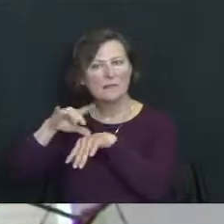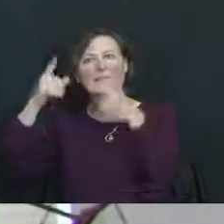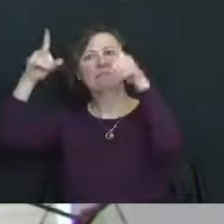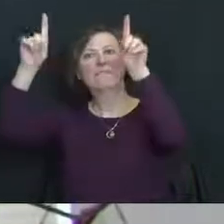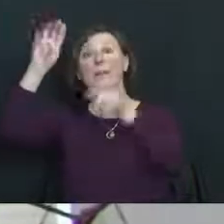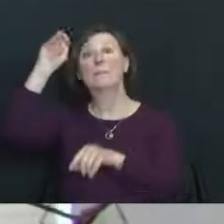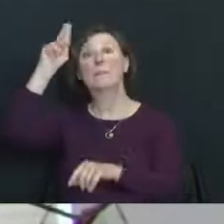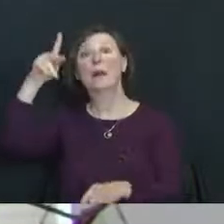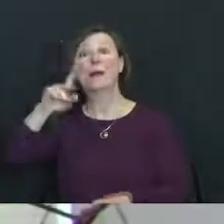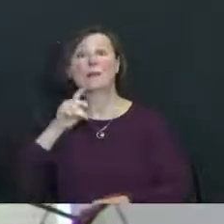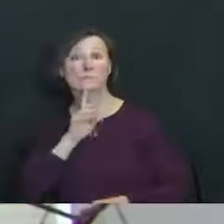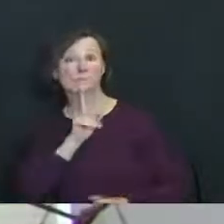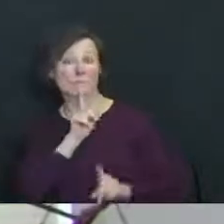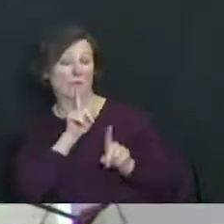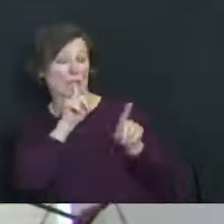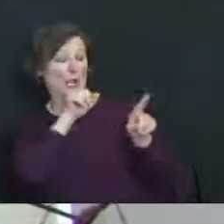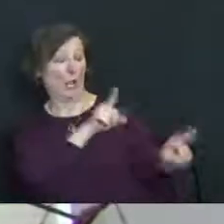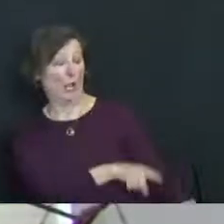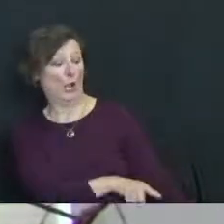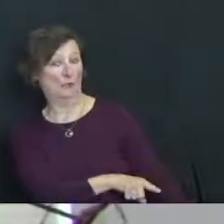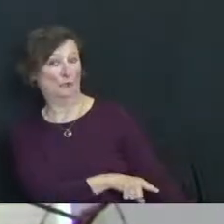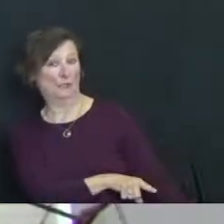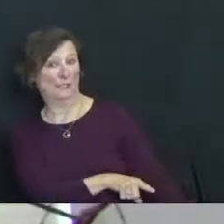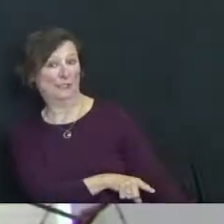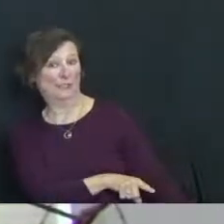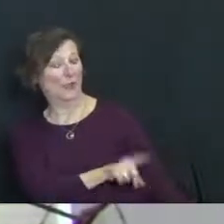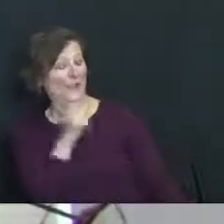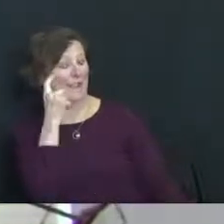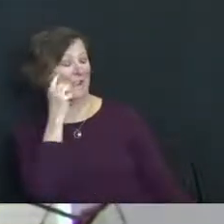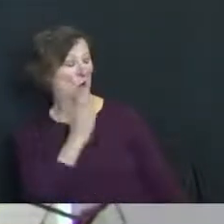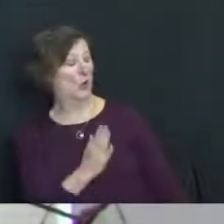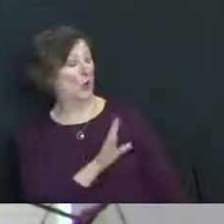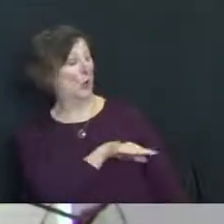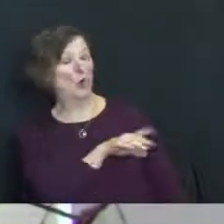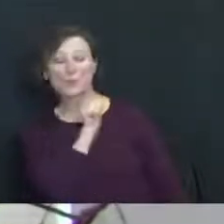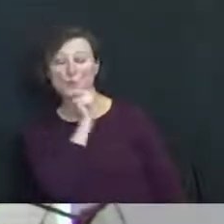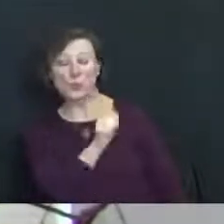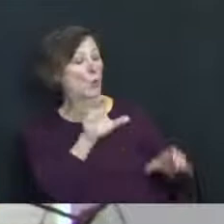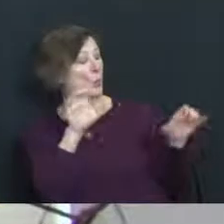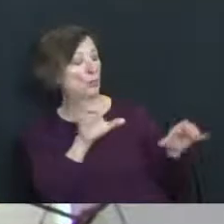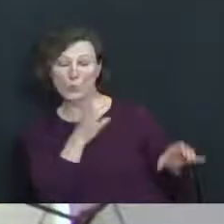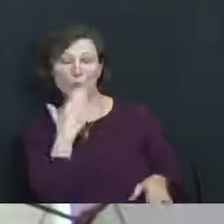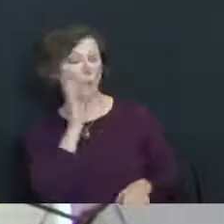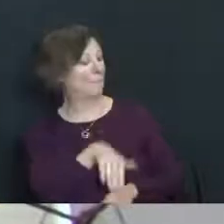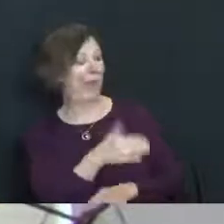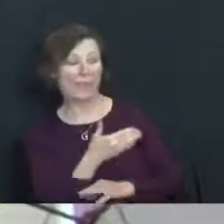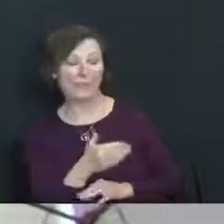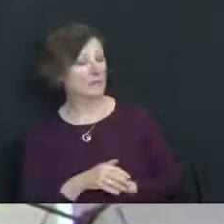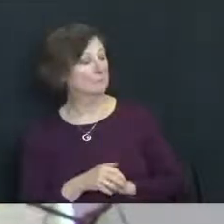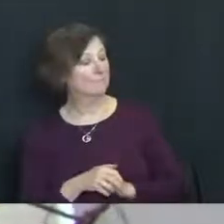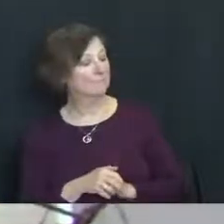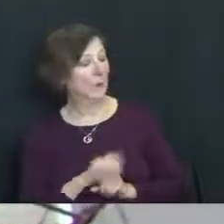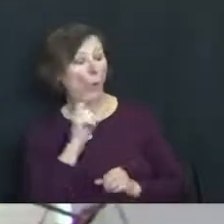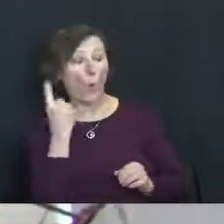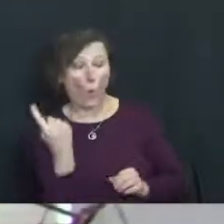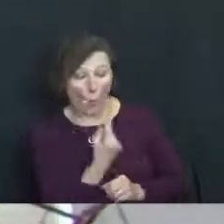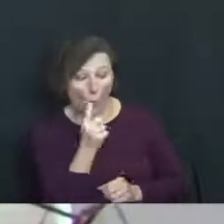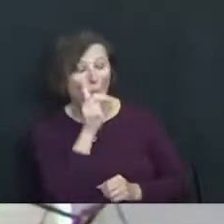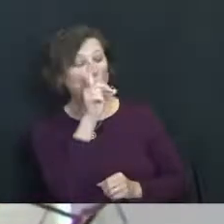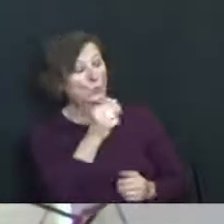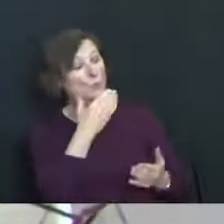tree, "This is your answer, governor. Don't do bad things. Always do good